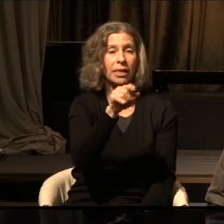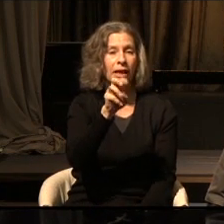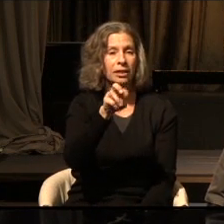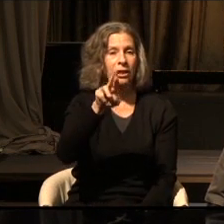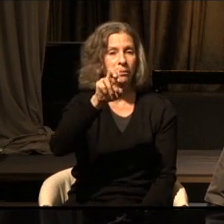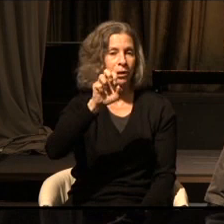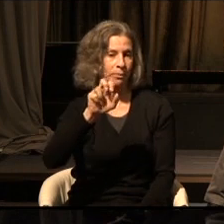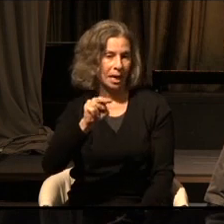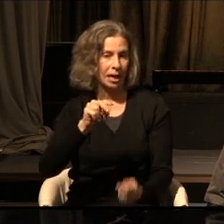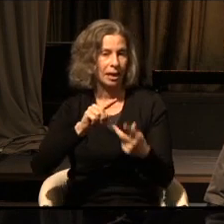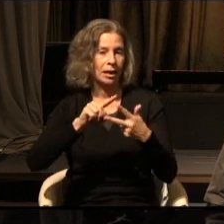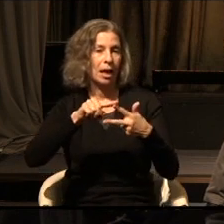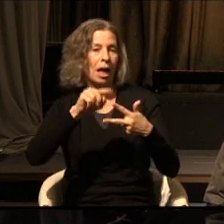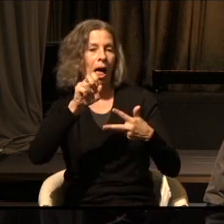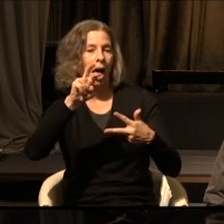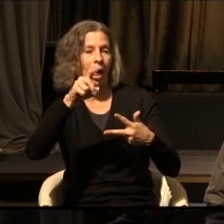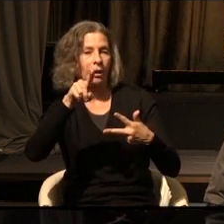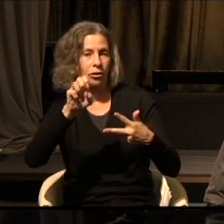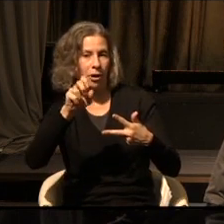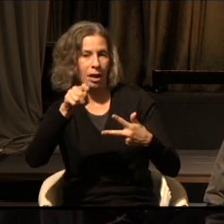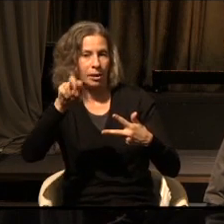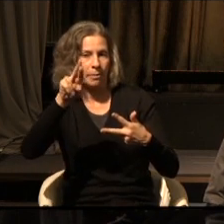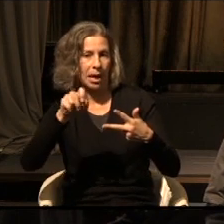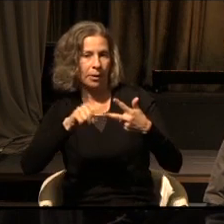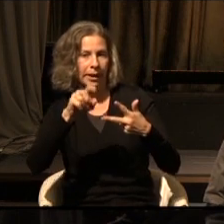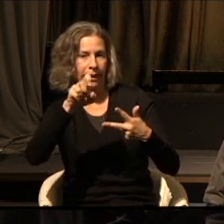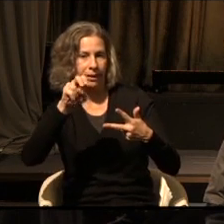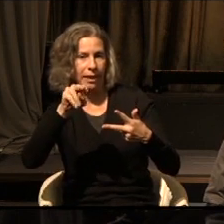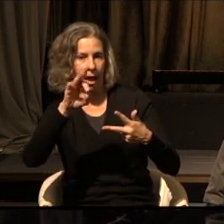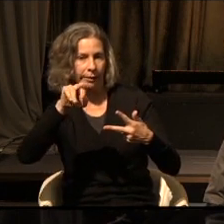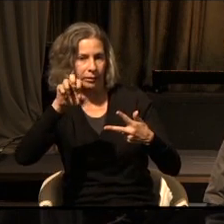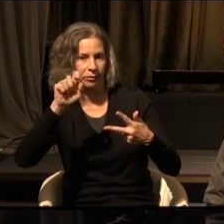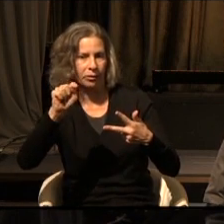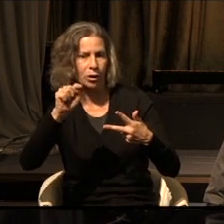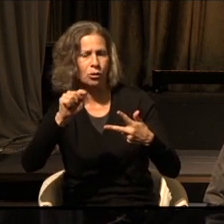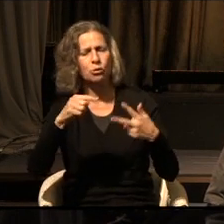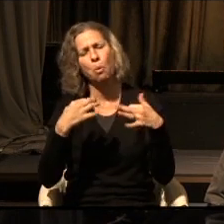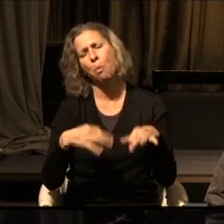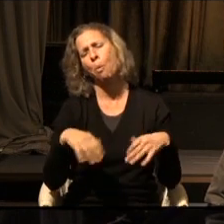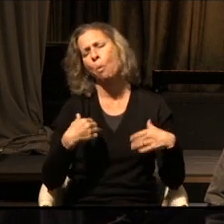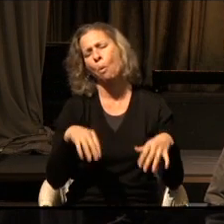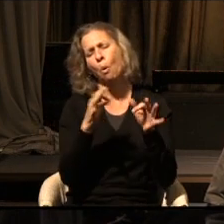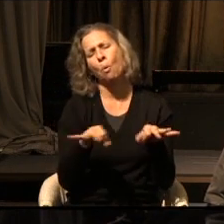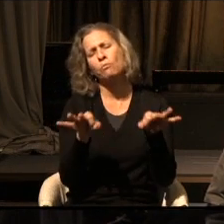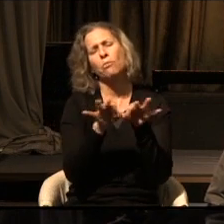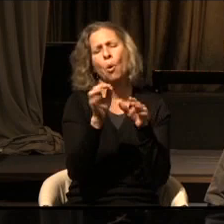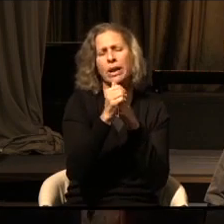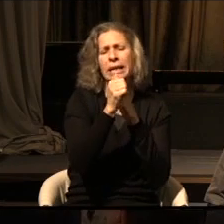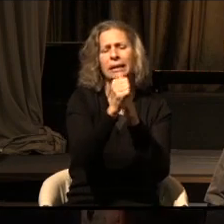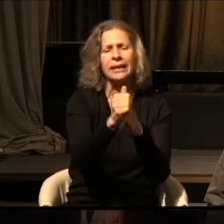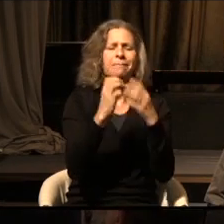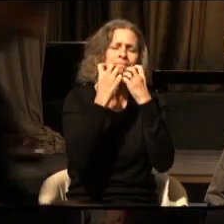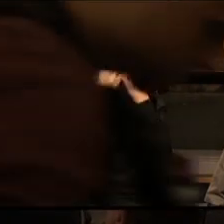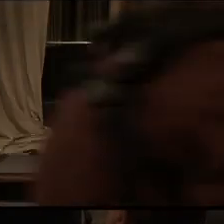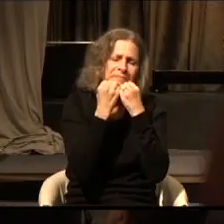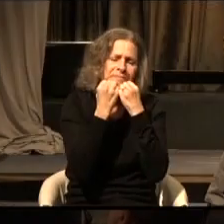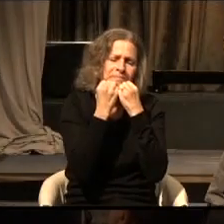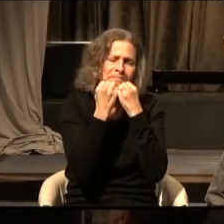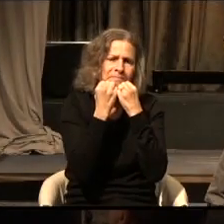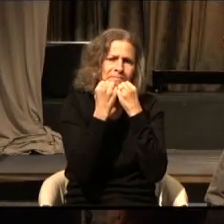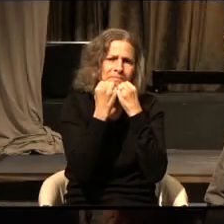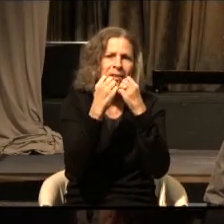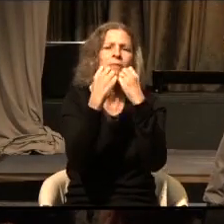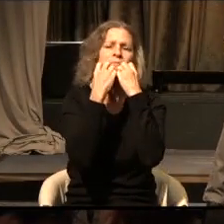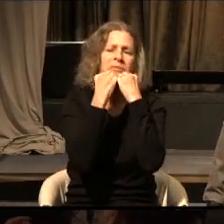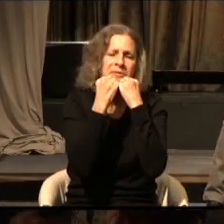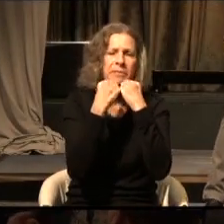Andre Perry, Dan Fruit, they are true leaders in their field. They are beloved by me and by all of us here. Thanks, you guys.